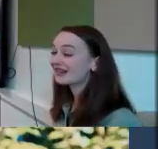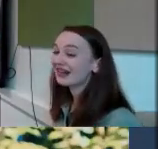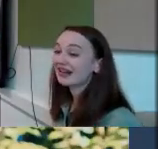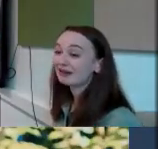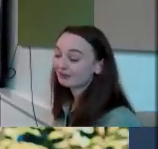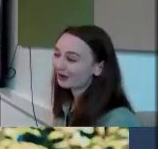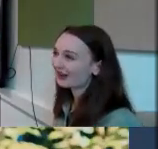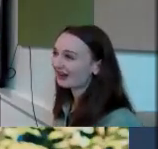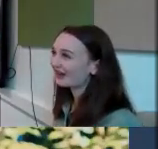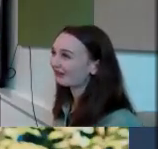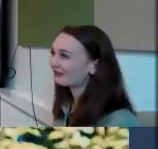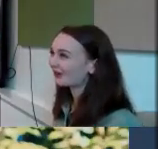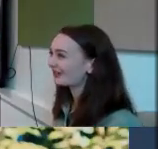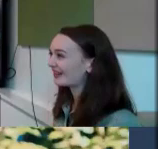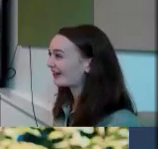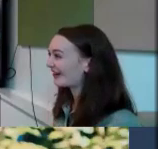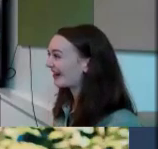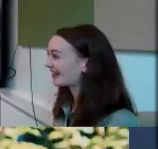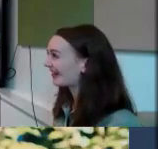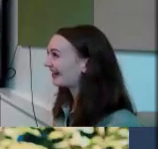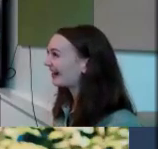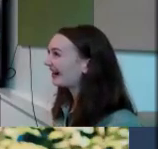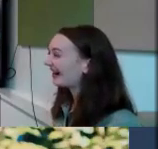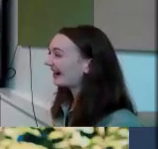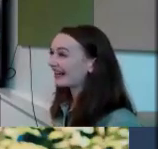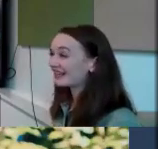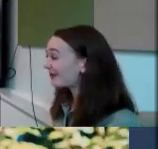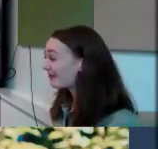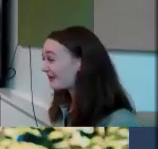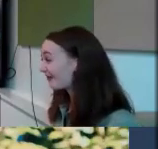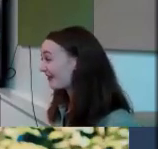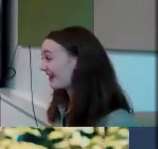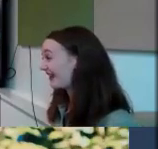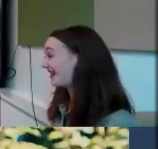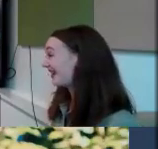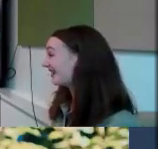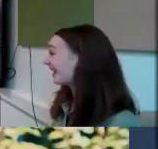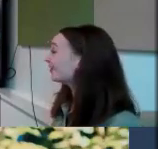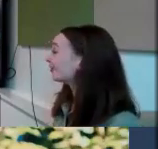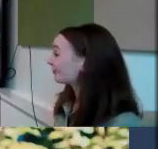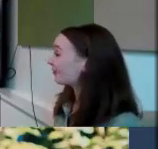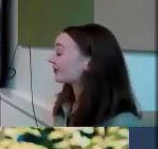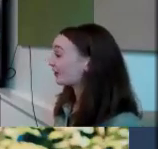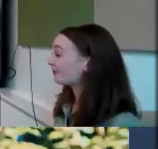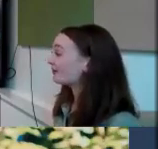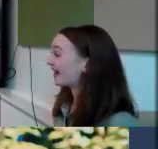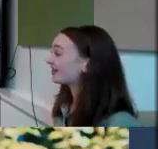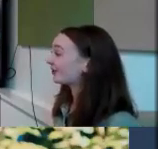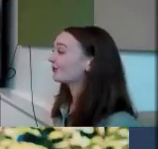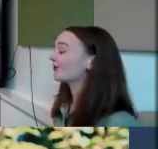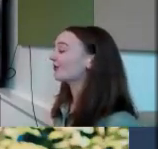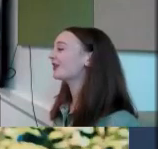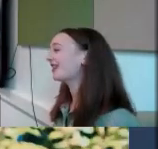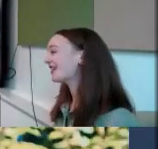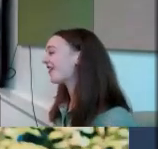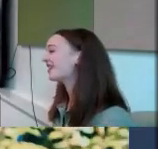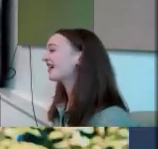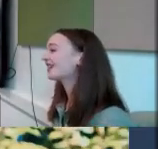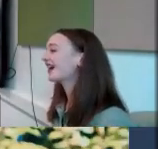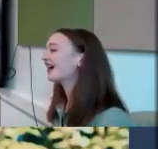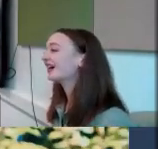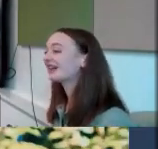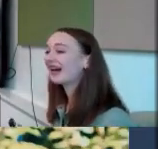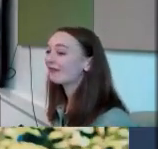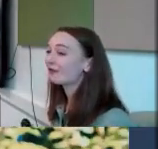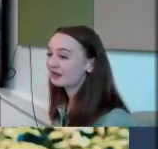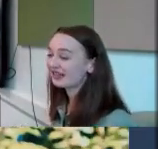disabled writer, blogger, content creator. I do a bit of everything, and I also work as a communication consultant in the charity